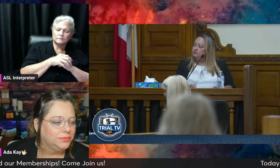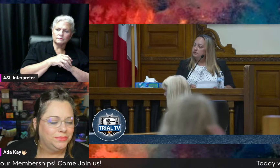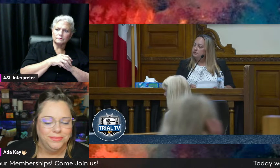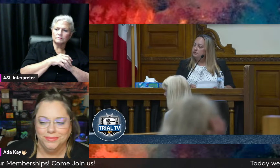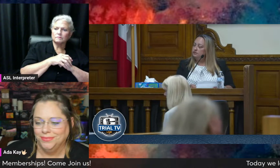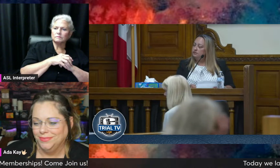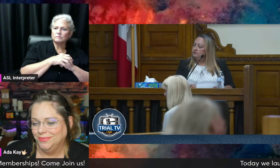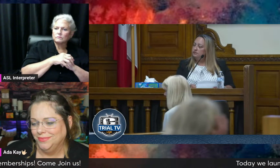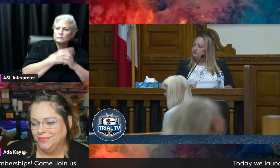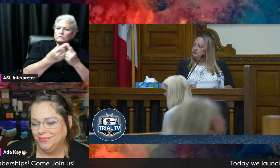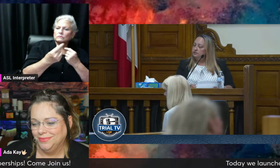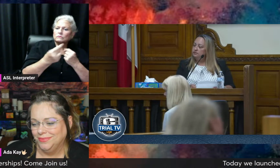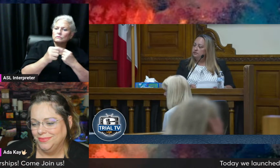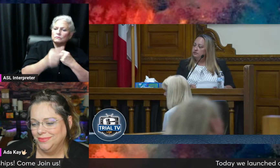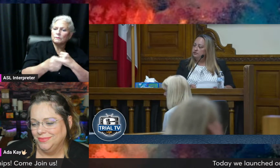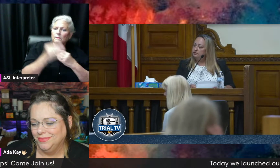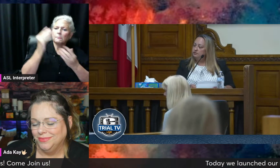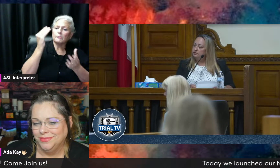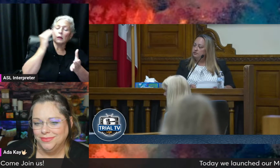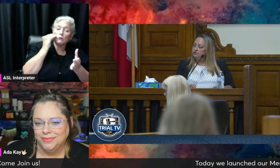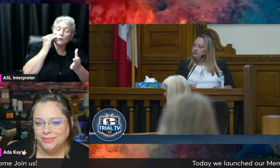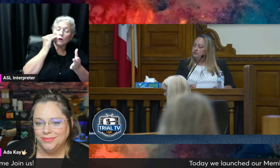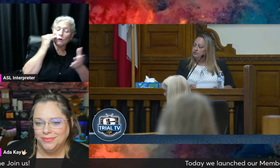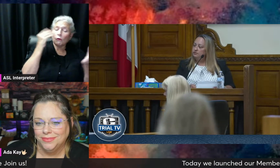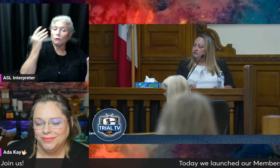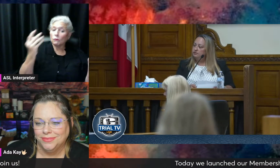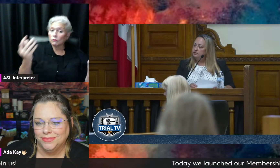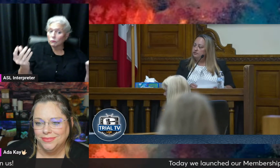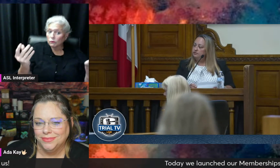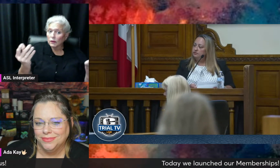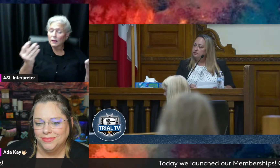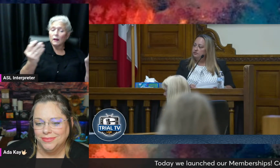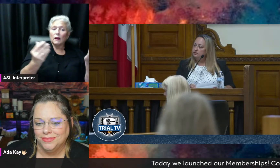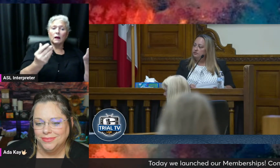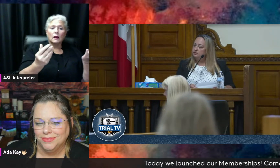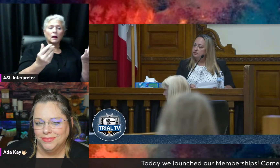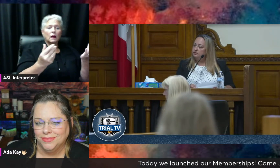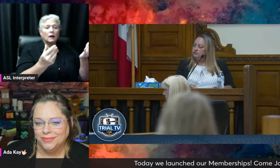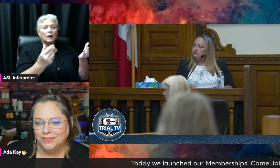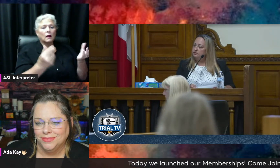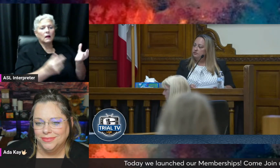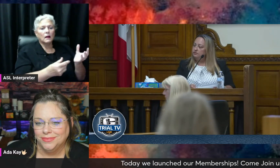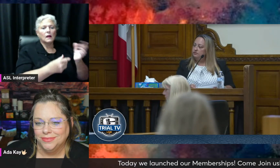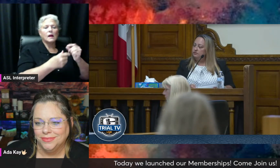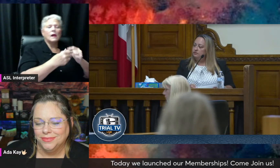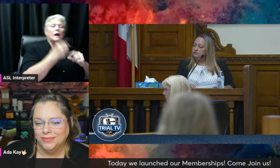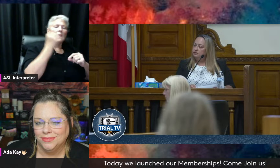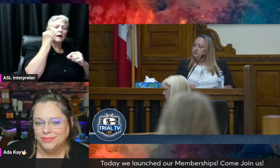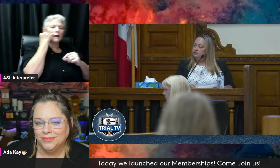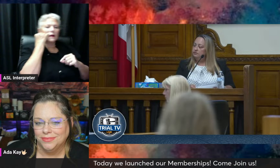Do you know whether or not that DNA came from the blood,